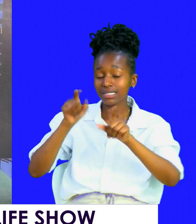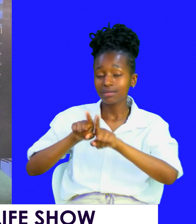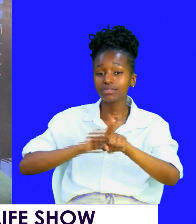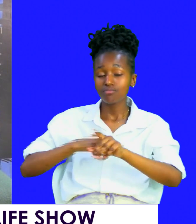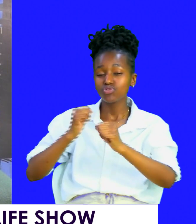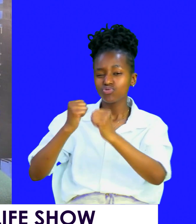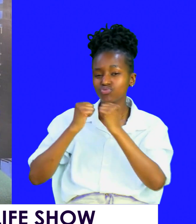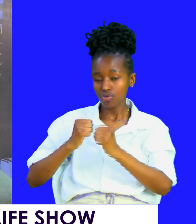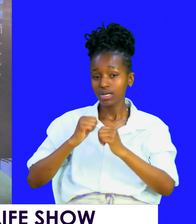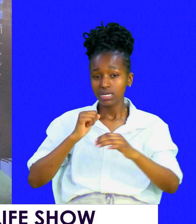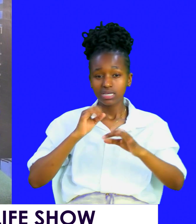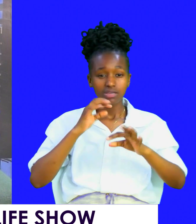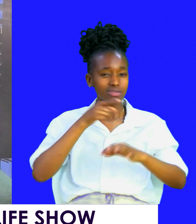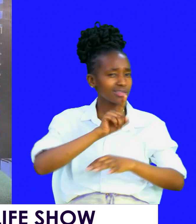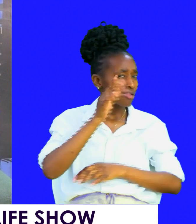know that